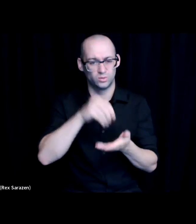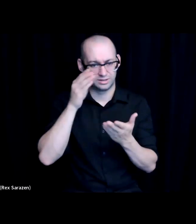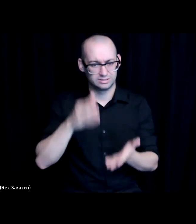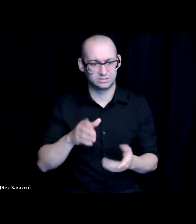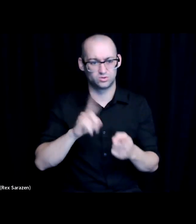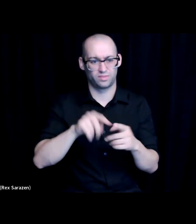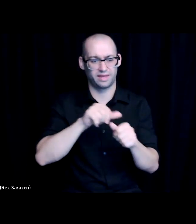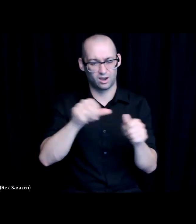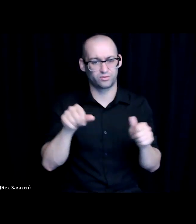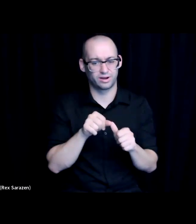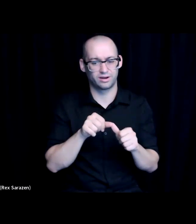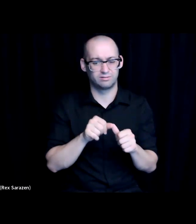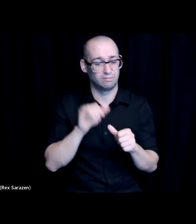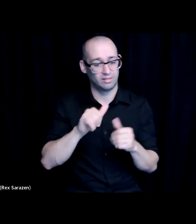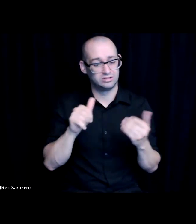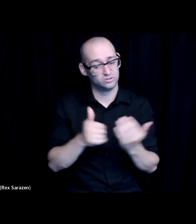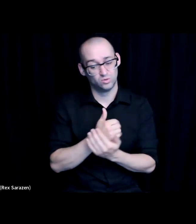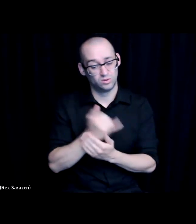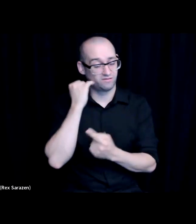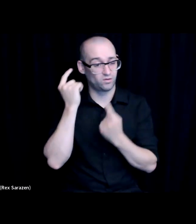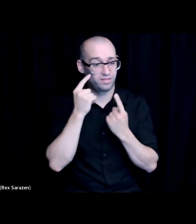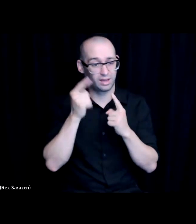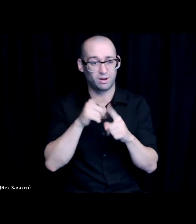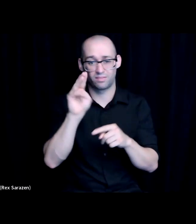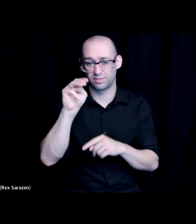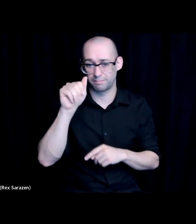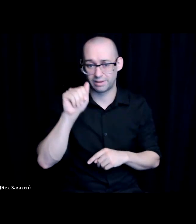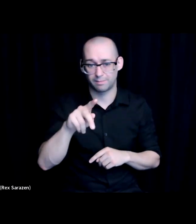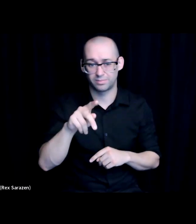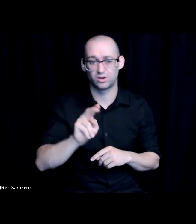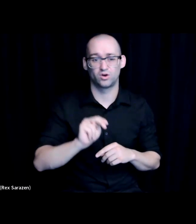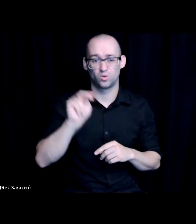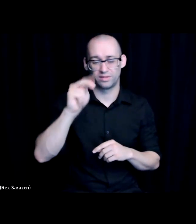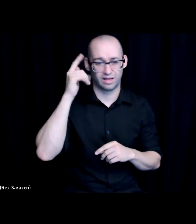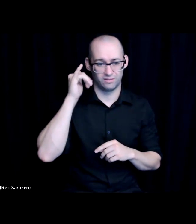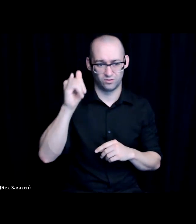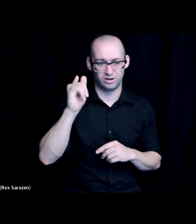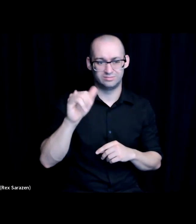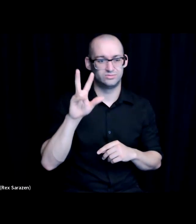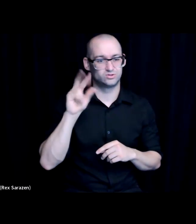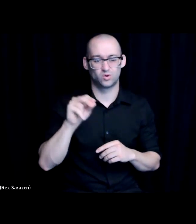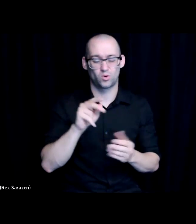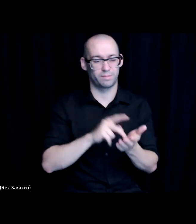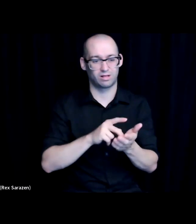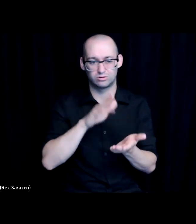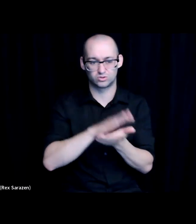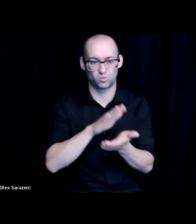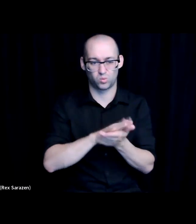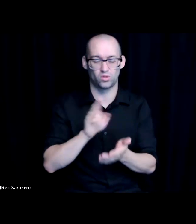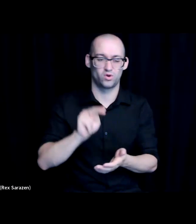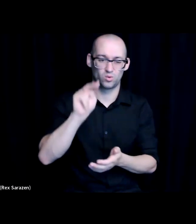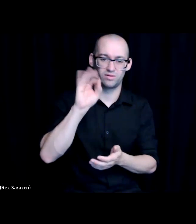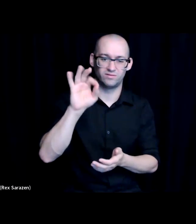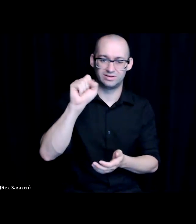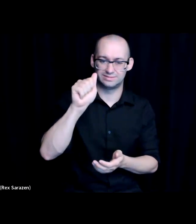So that's all new. So if you think about the map of Northern California, there is no medical school north of Sacramento all the way